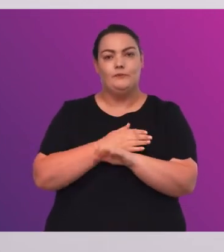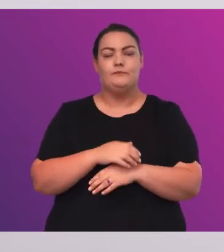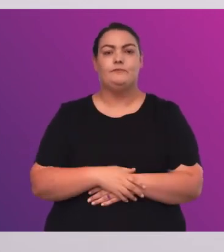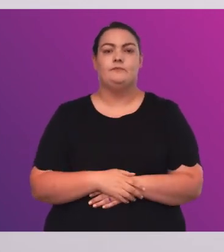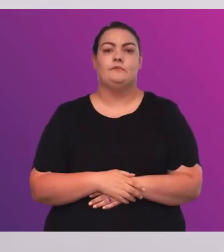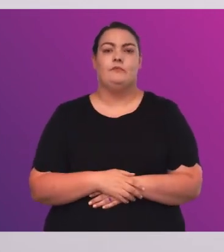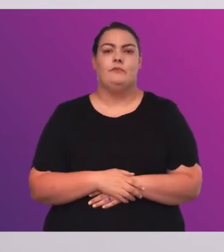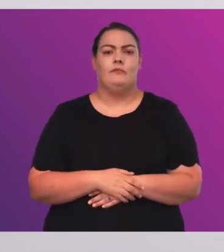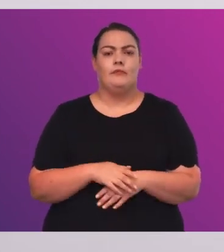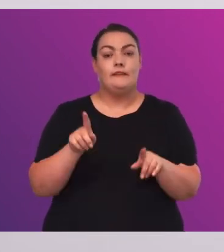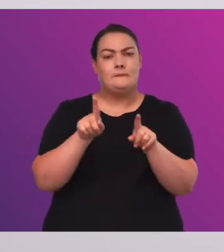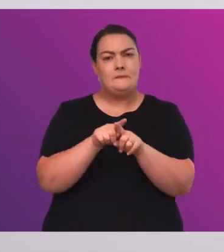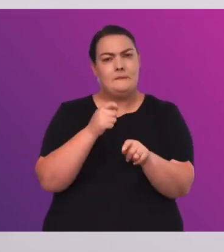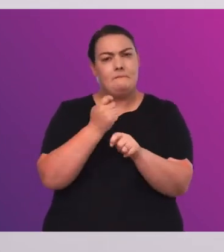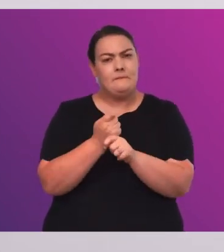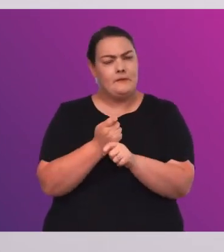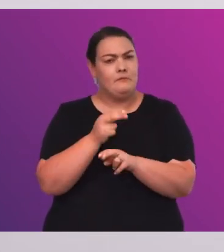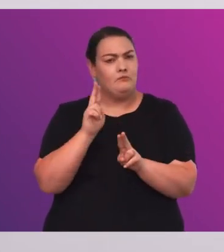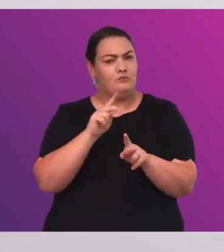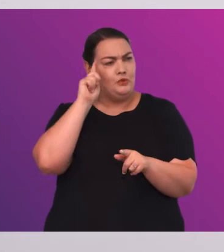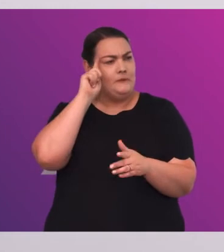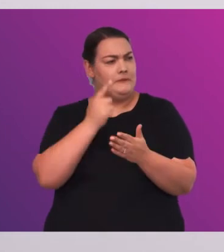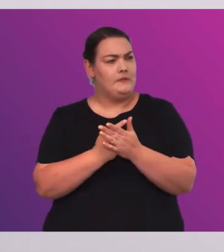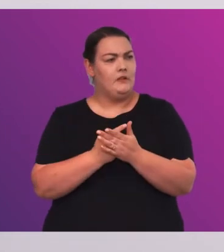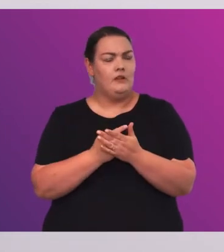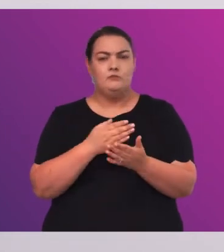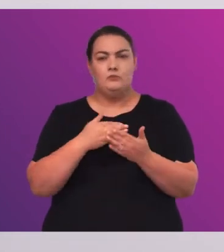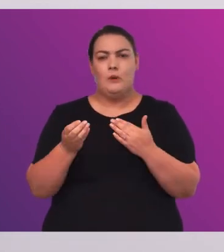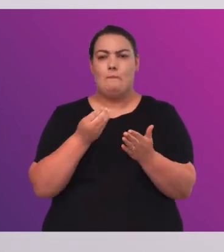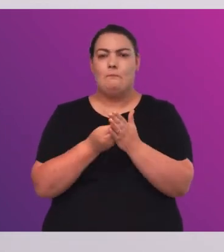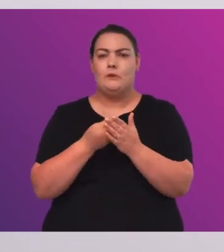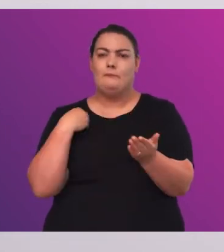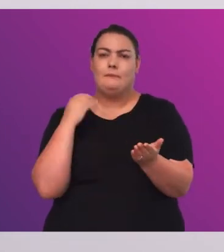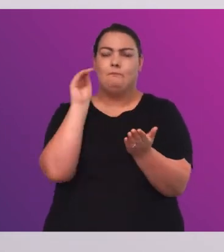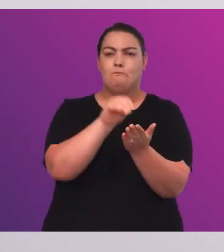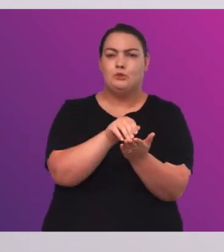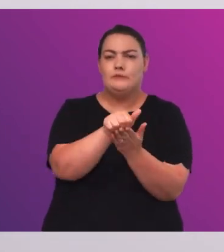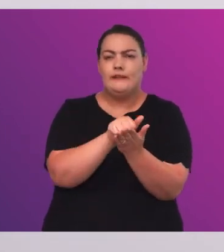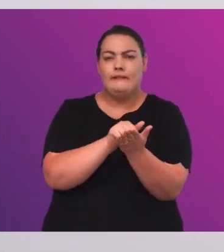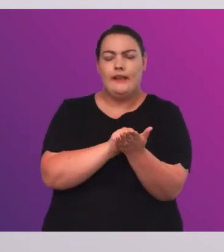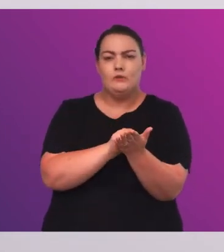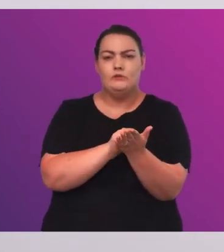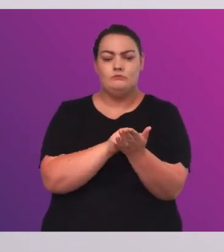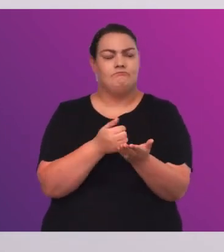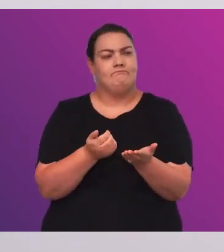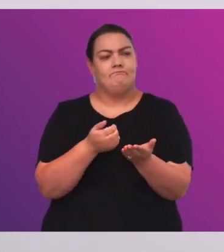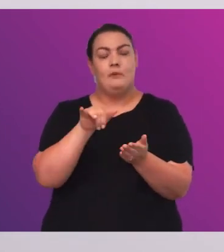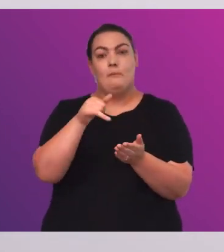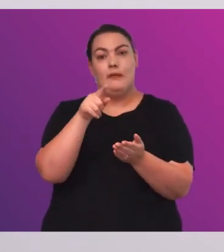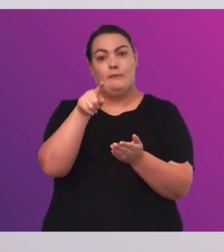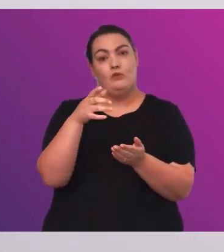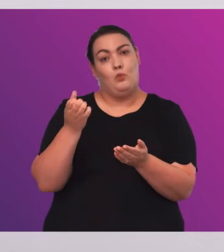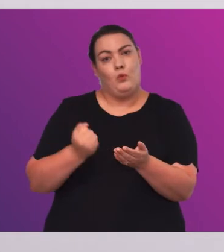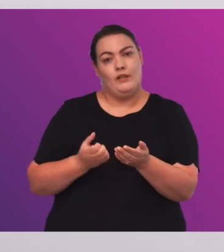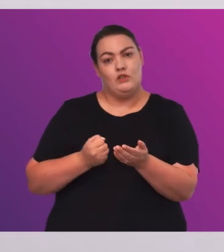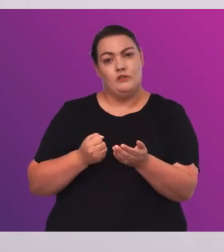You should also decide what money you want to put into your account. You might want to have money from your job or